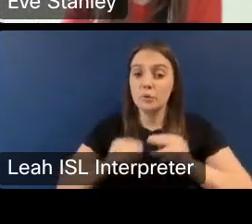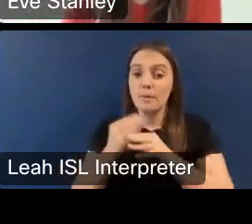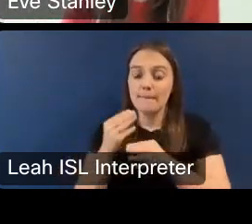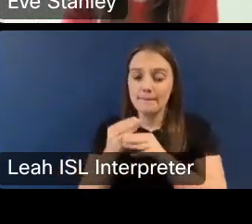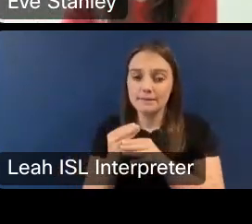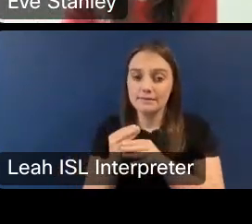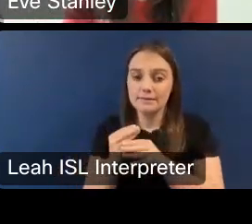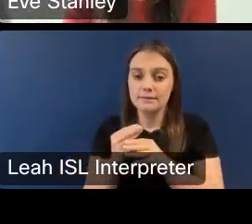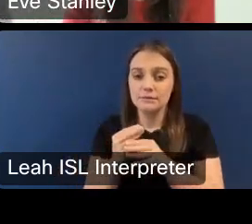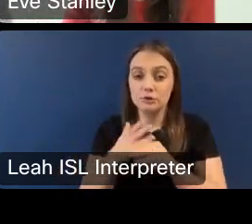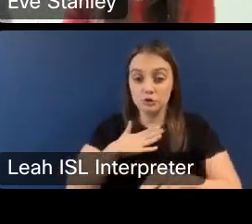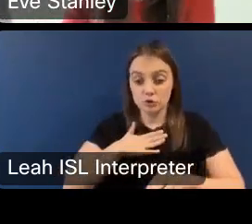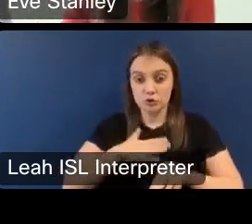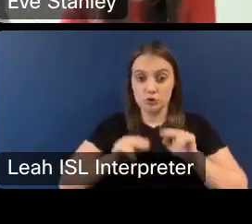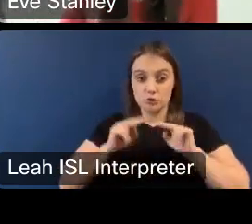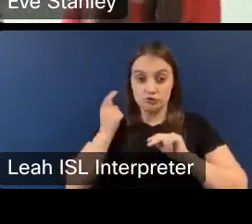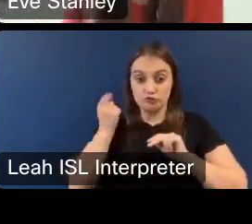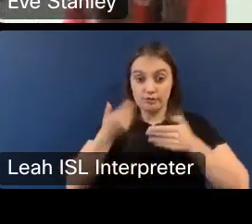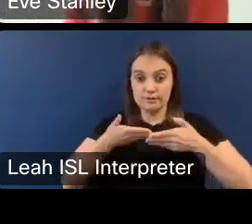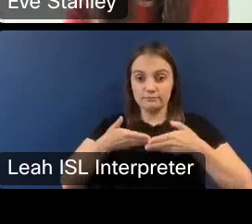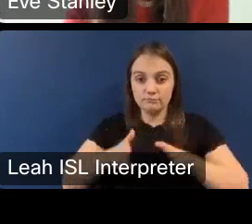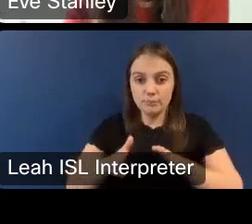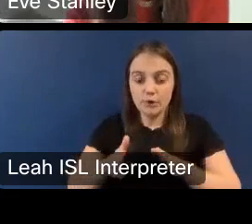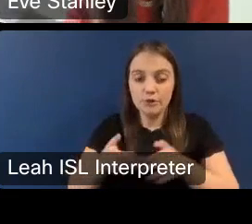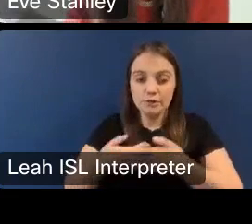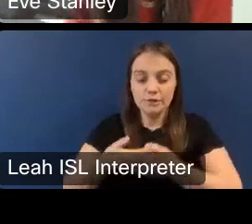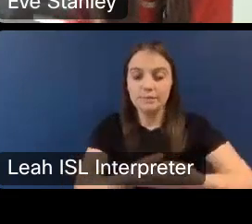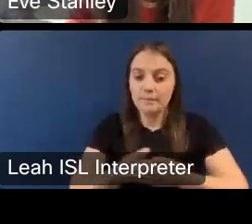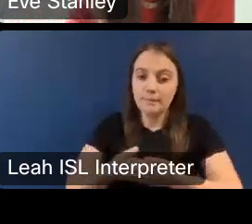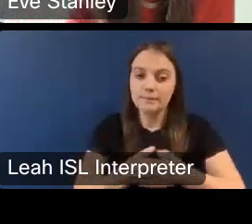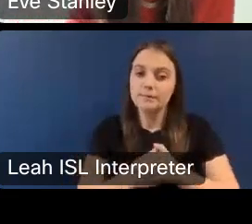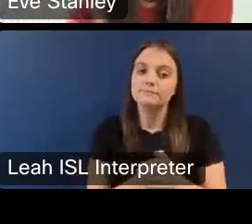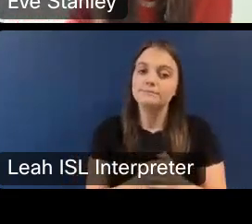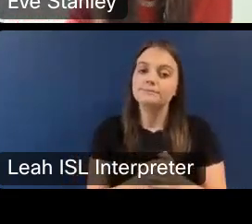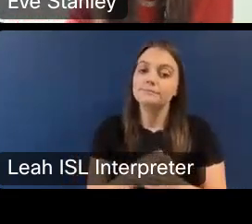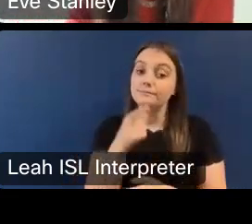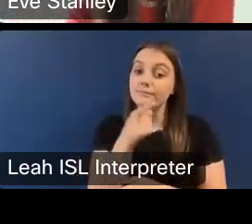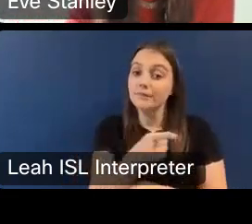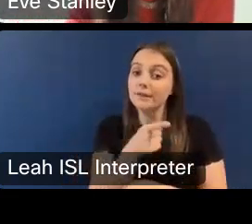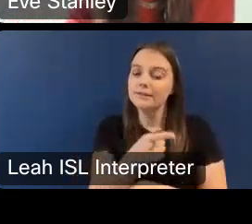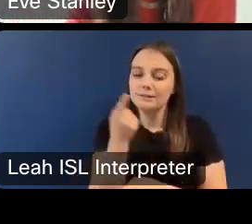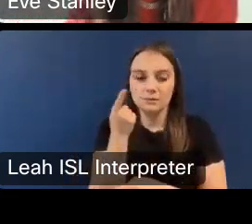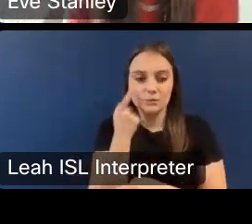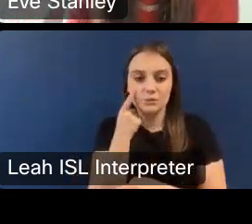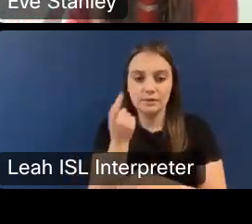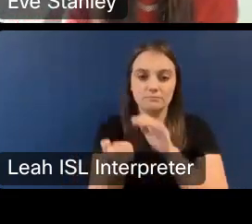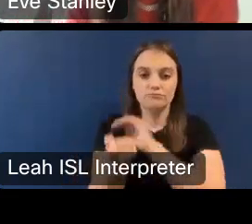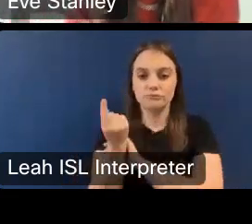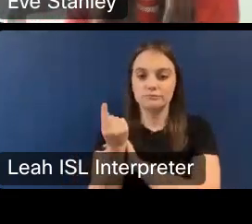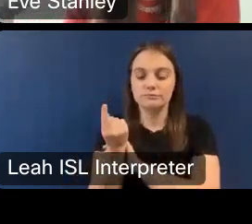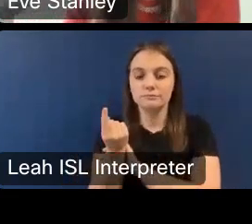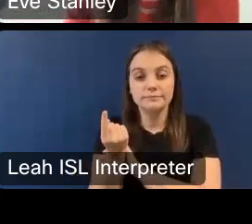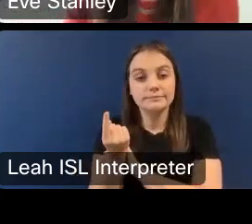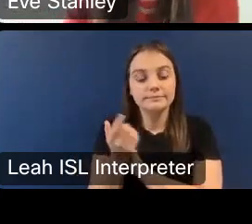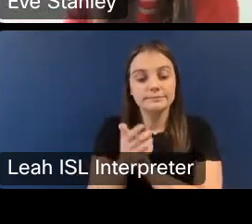had just given birth. And really what came from this discovery was that, and